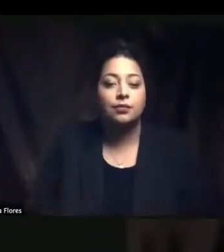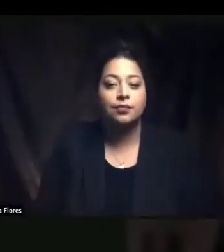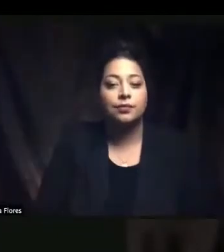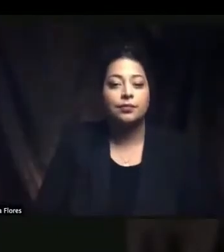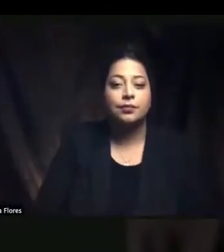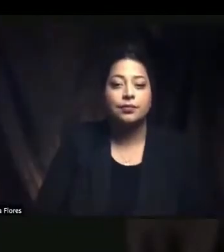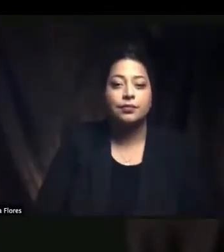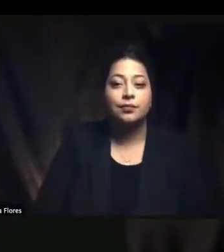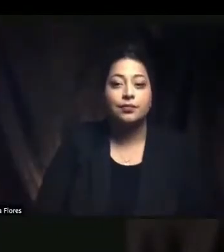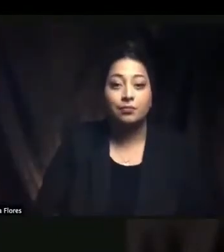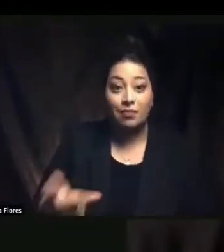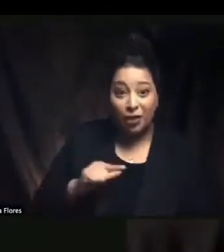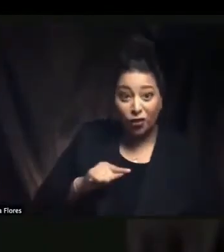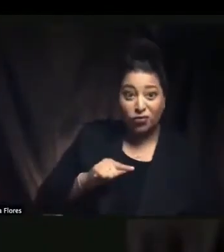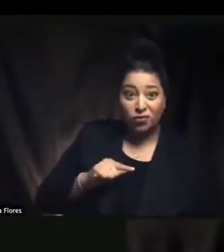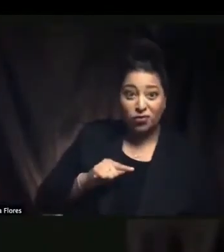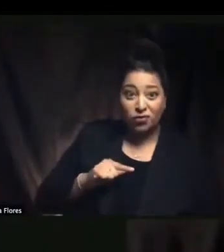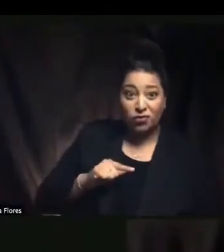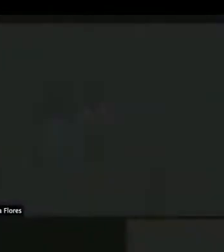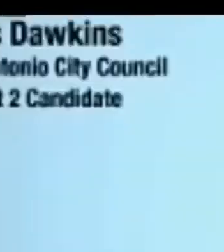Am I penned?